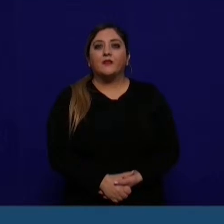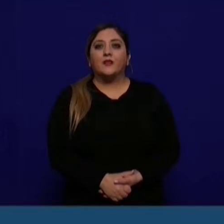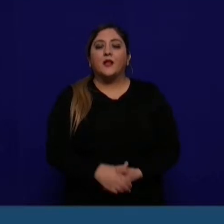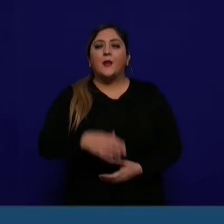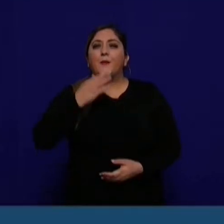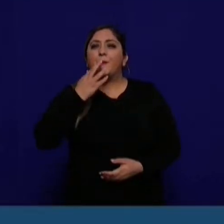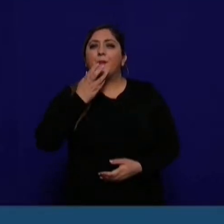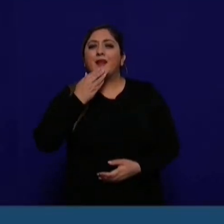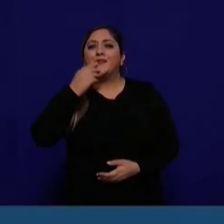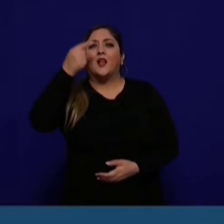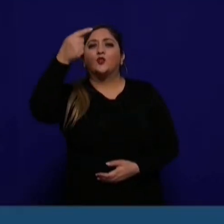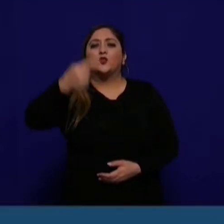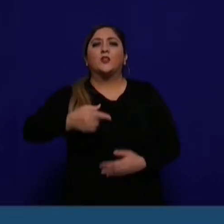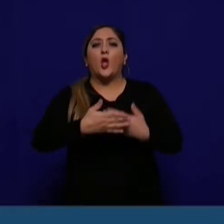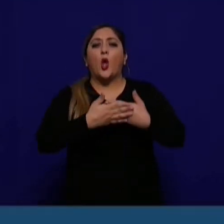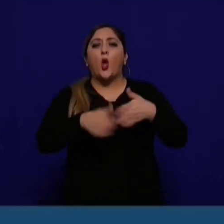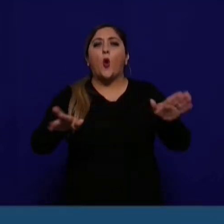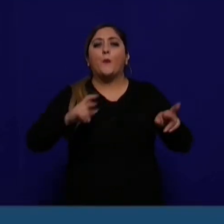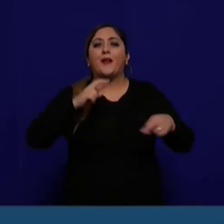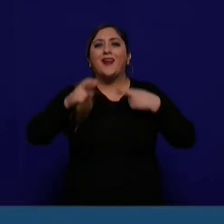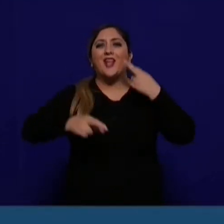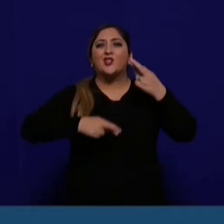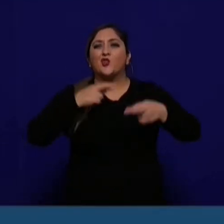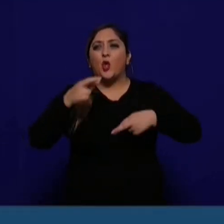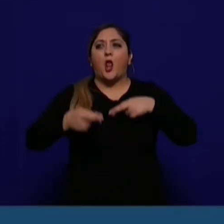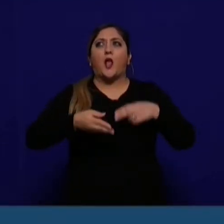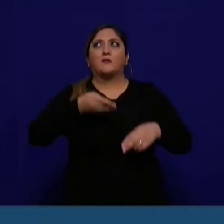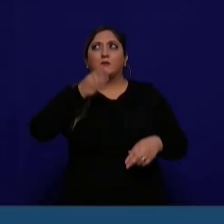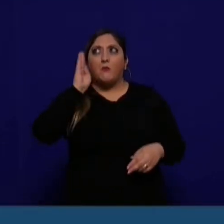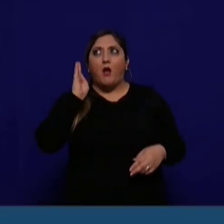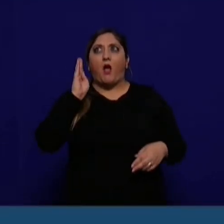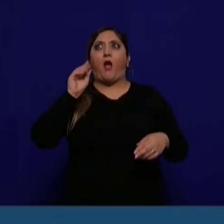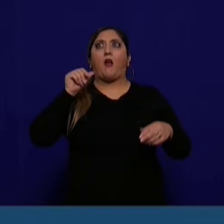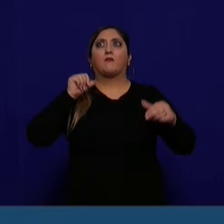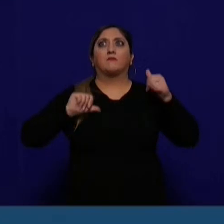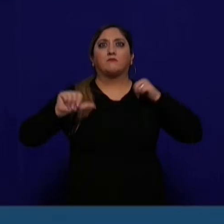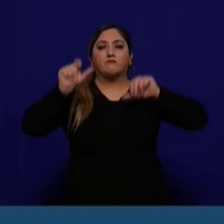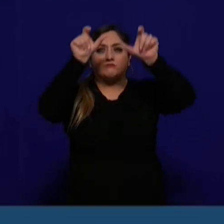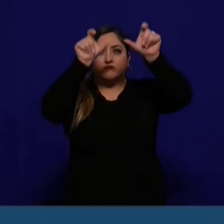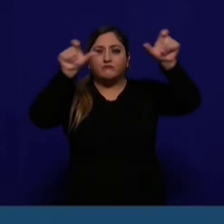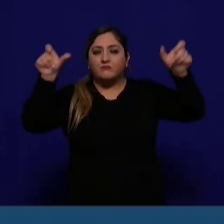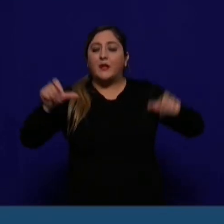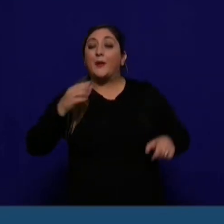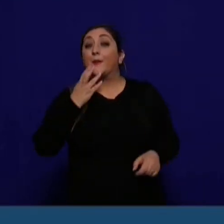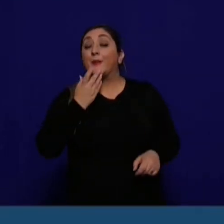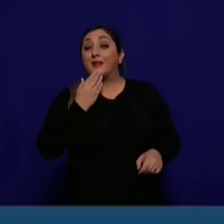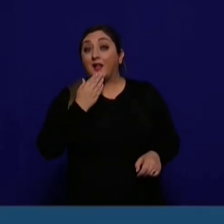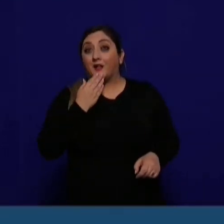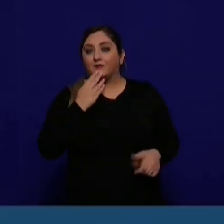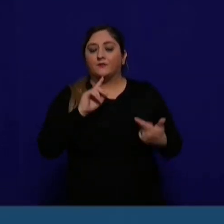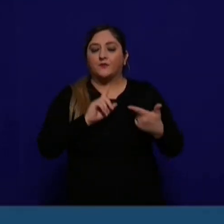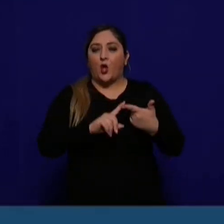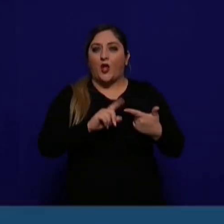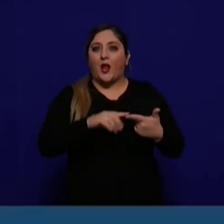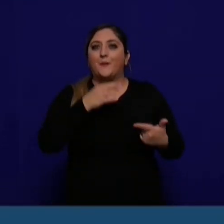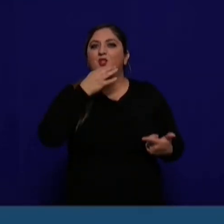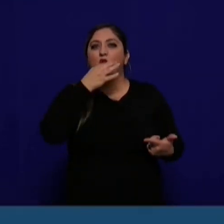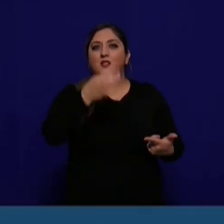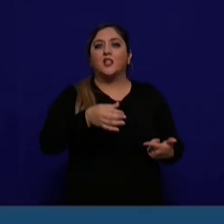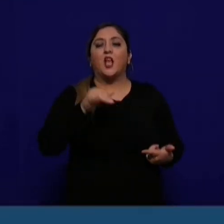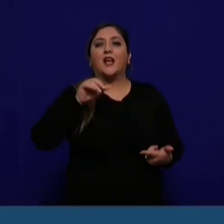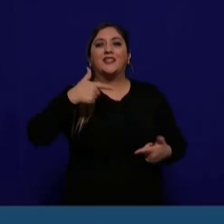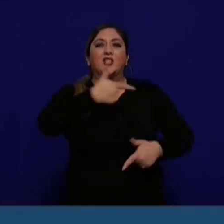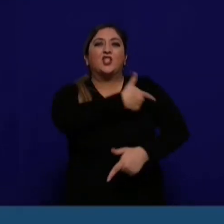jiftħu ristoranti, barijiet, teatri, eccetera. Rigward it-tilqima, rigward il-Johnson & Johnson, kif